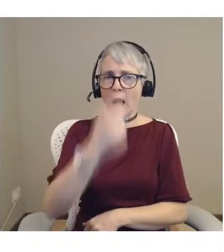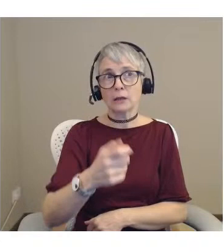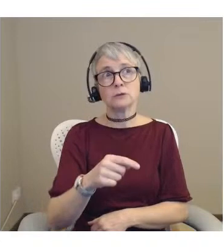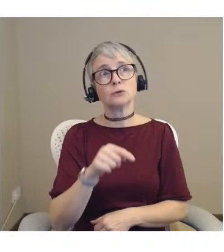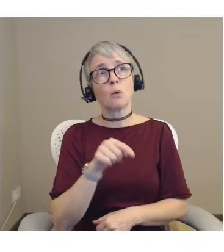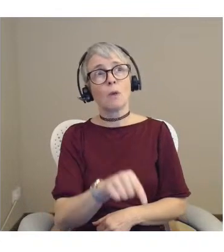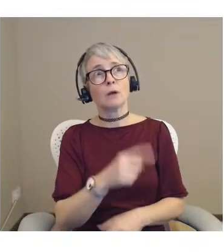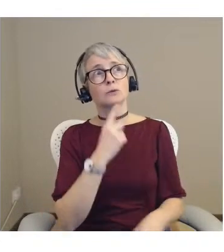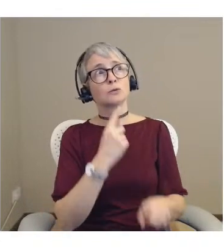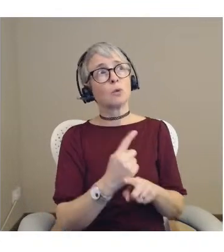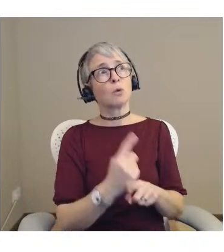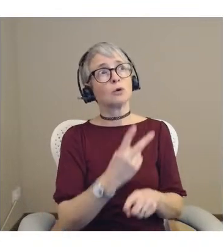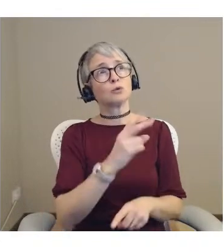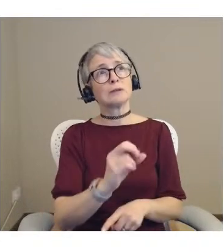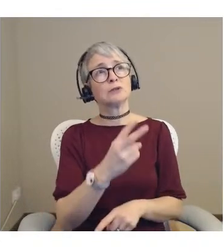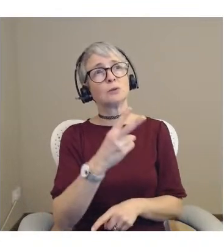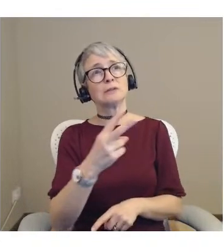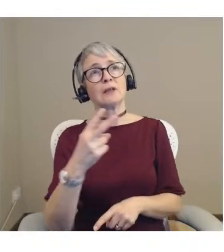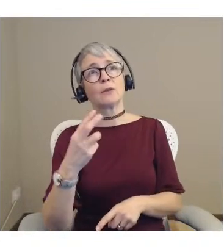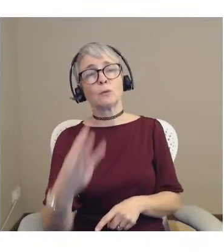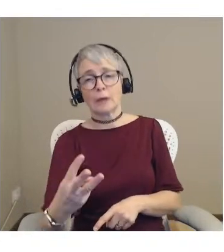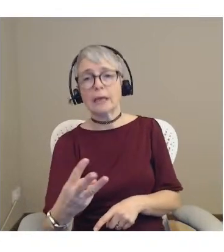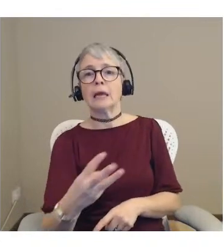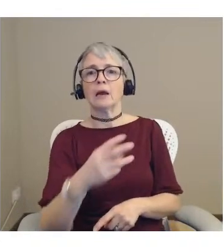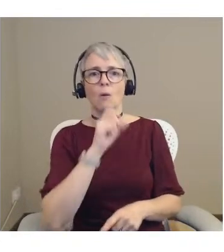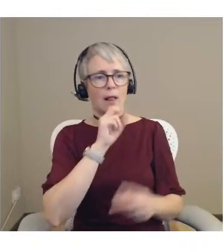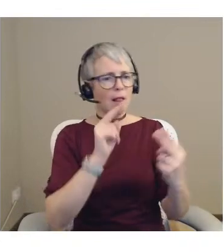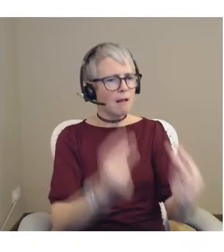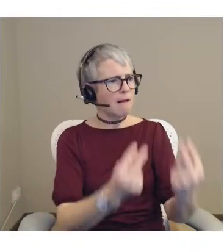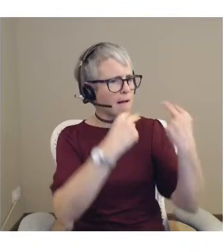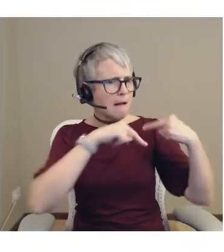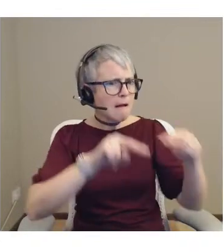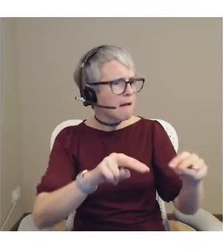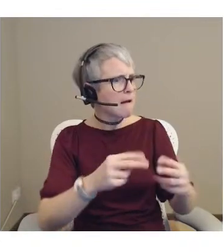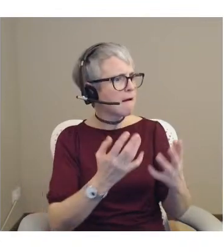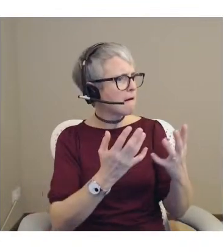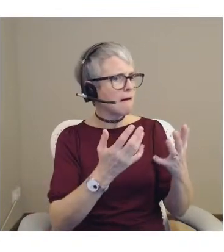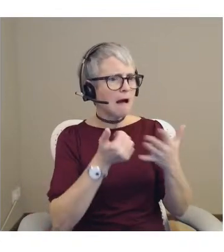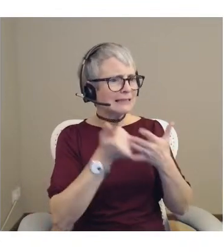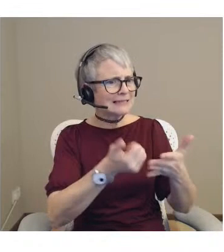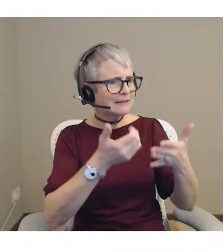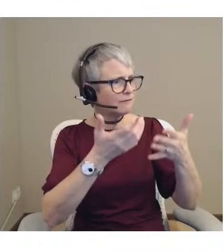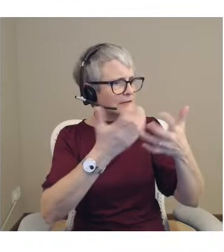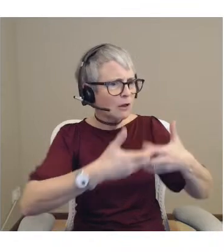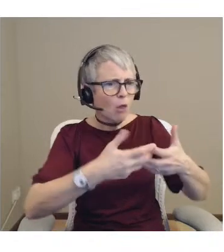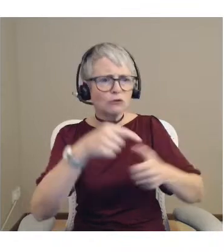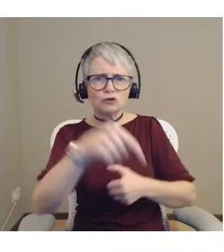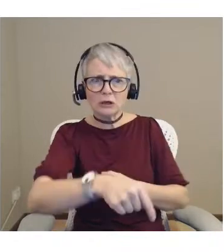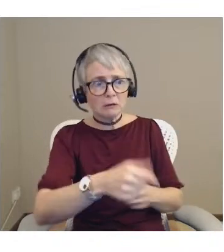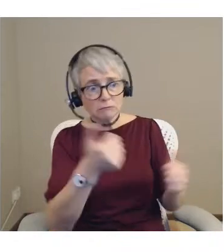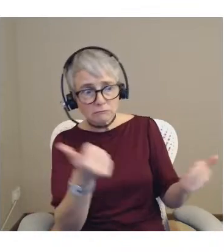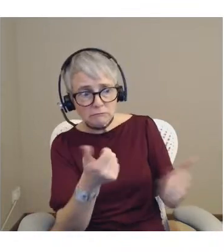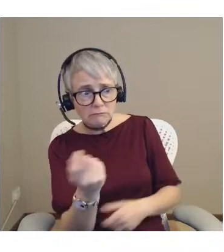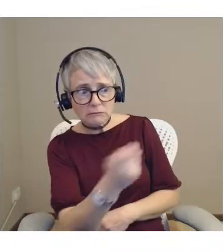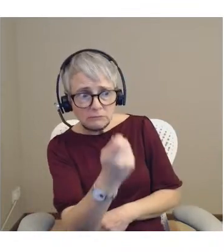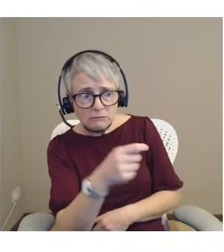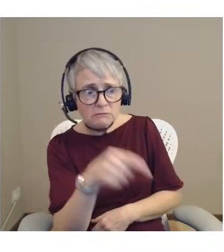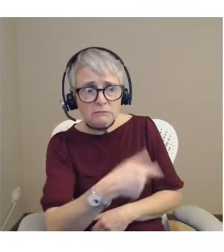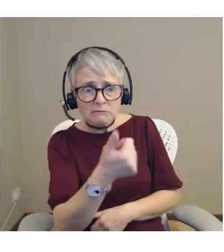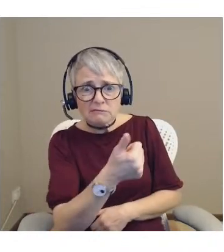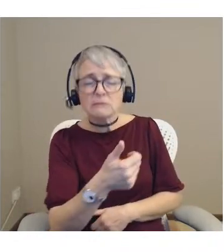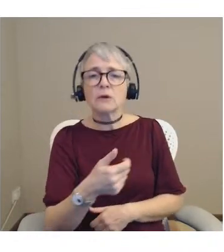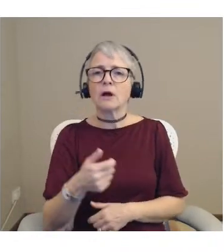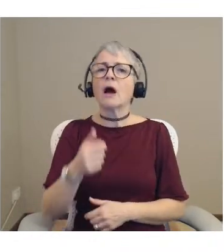will review how the internal market works for assistive technology. And we know that for persons with disabilities, sometimes it's